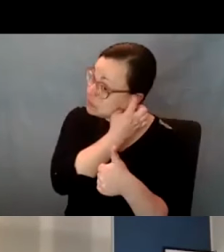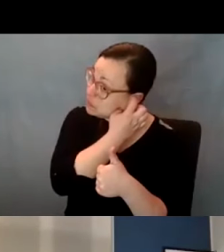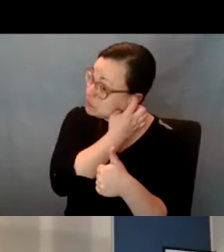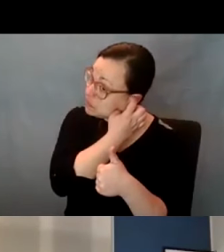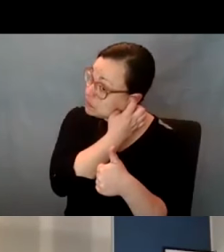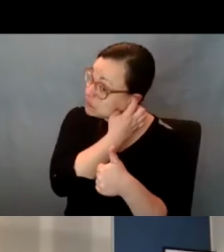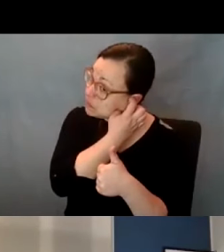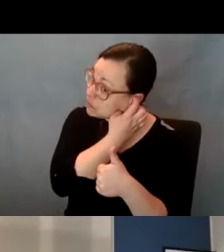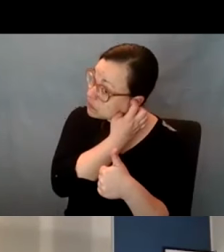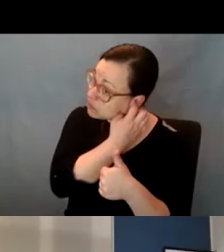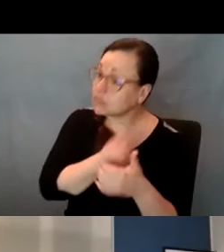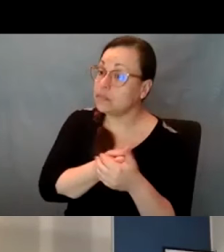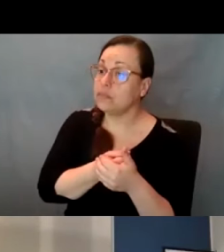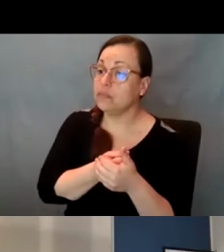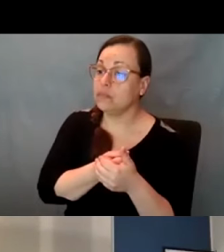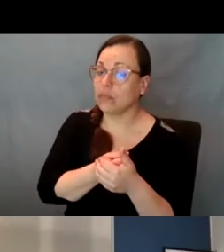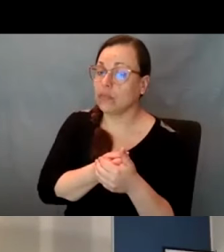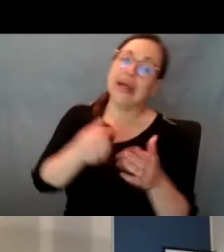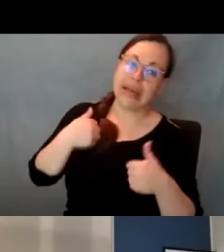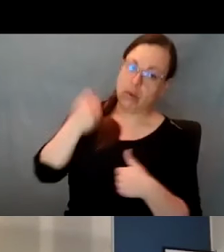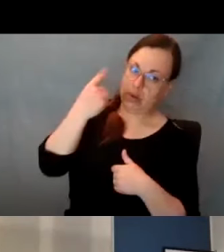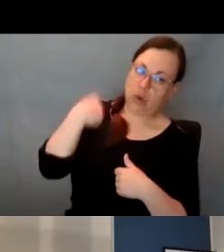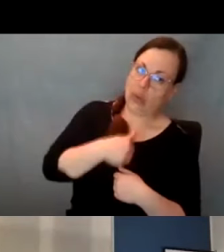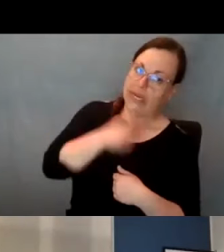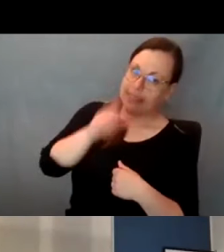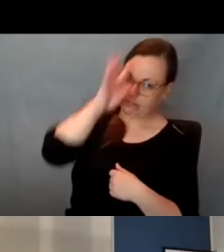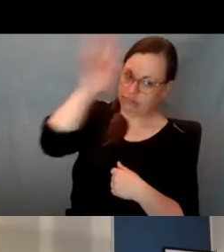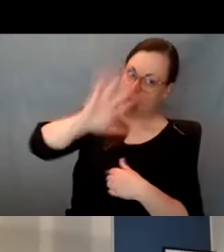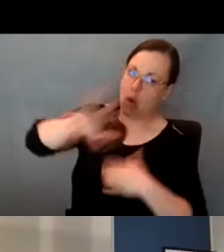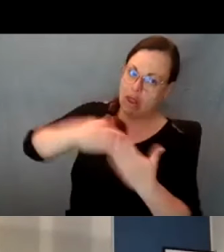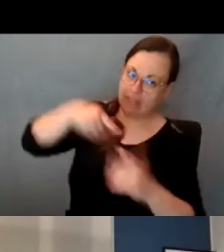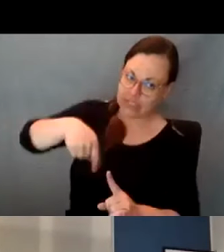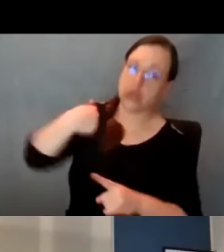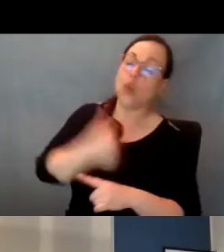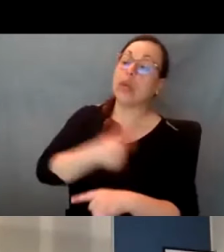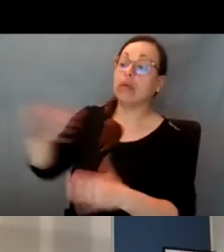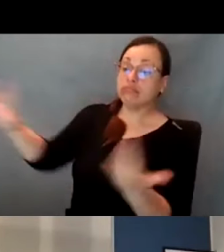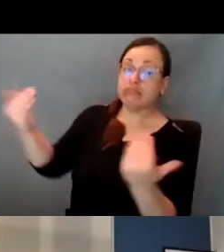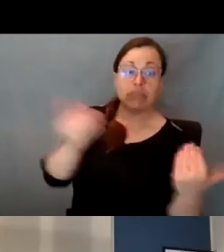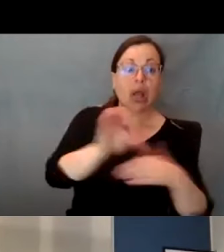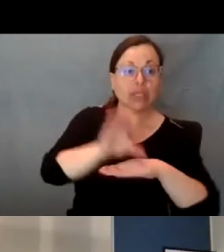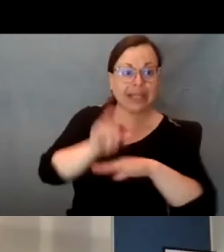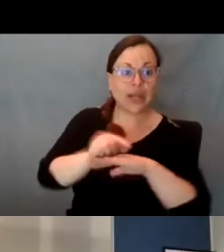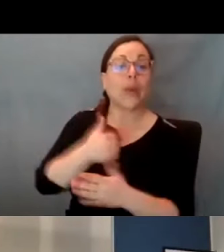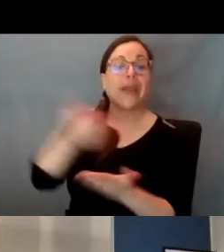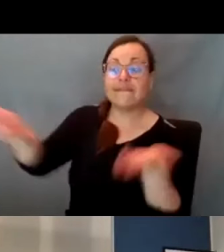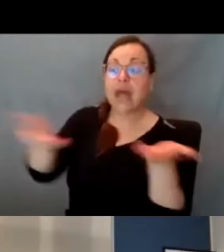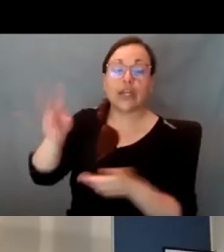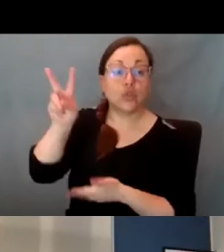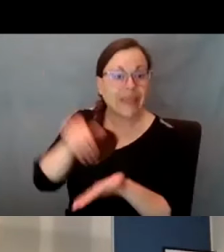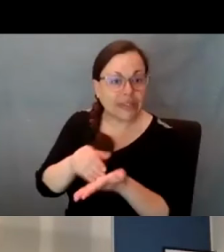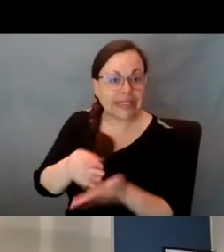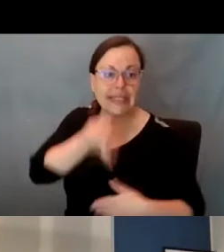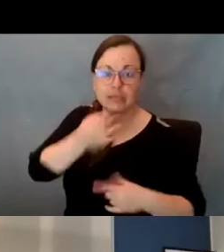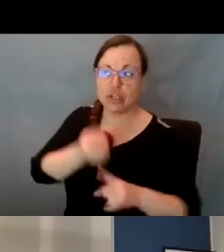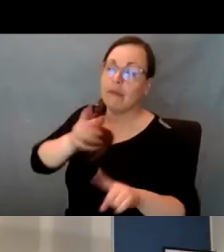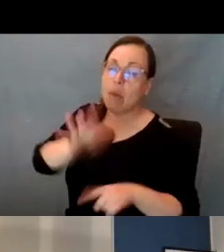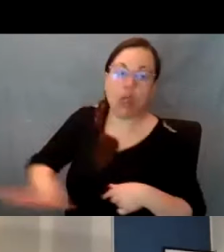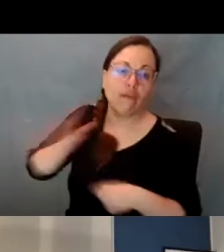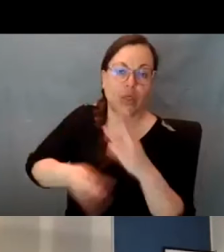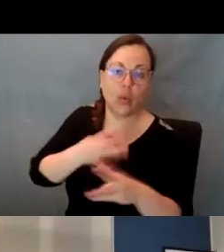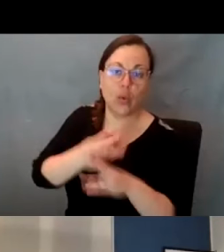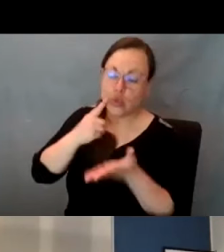have a consultation about 10 days ago where we invited about 2,000 experts from all around the world to debate with us